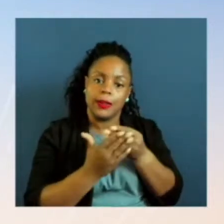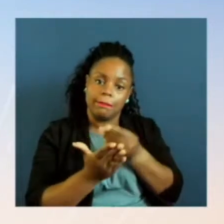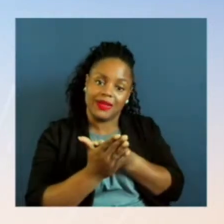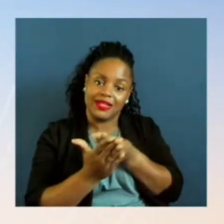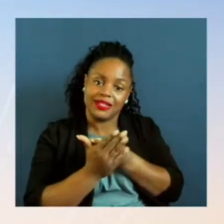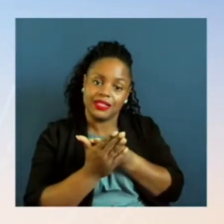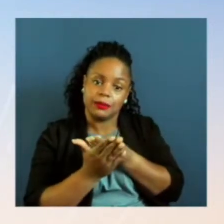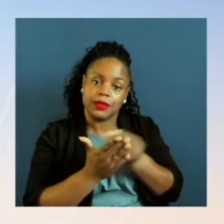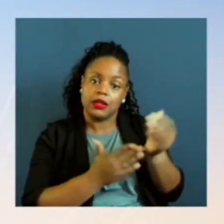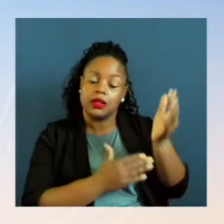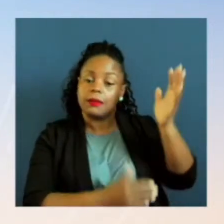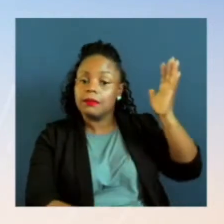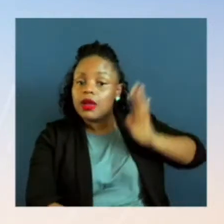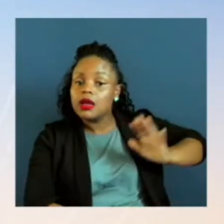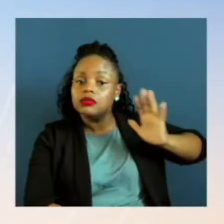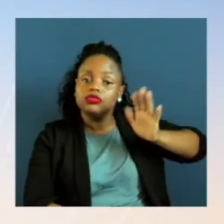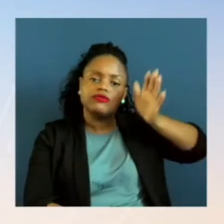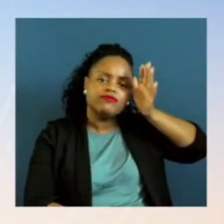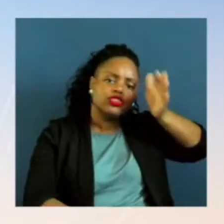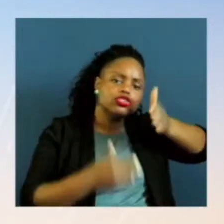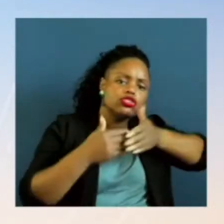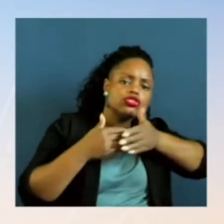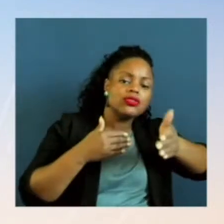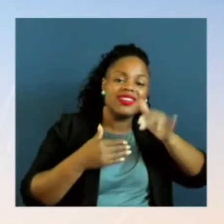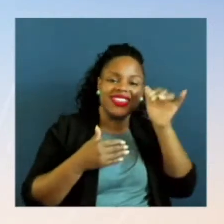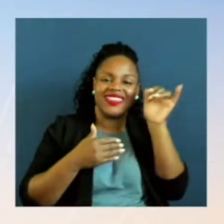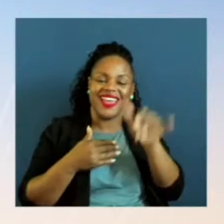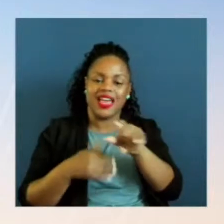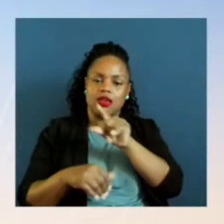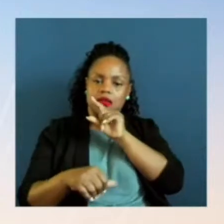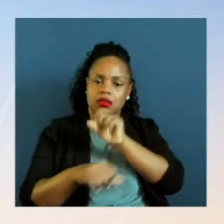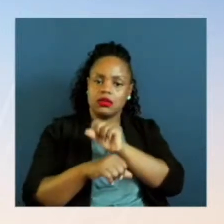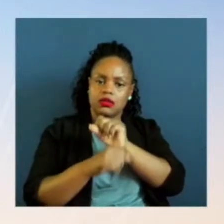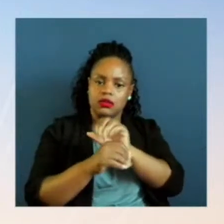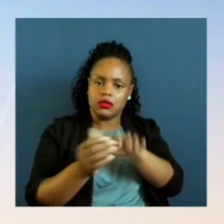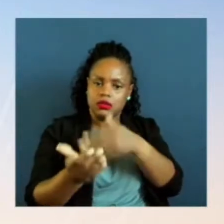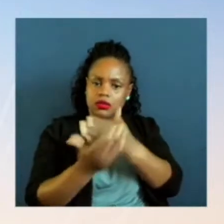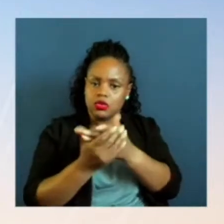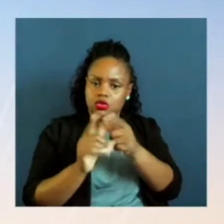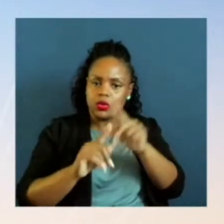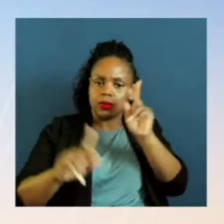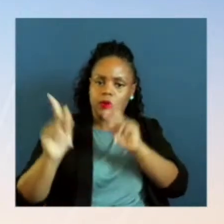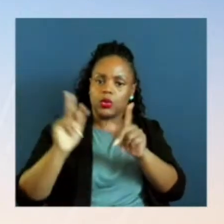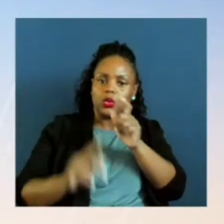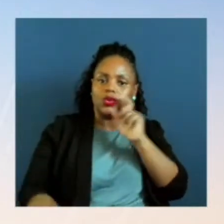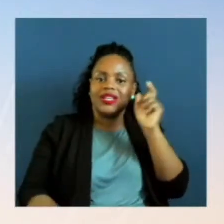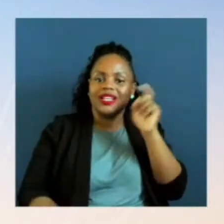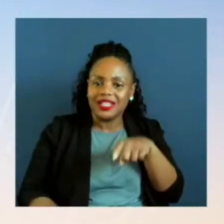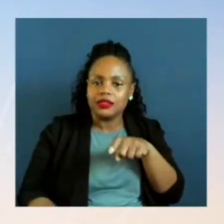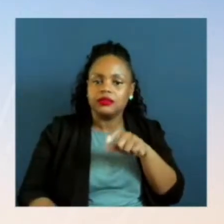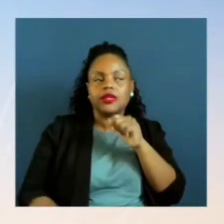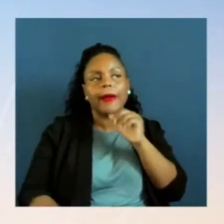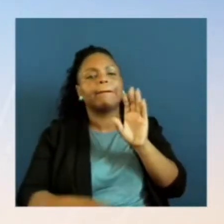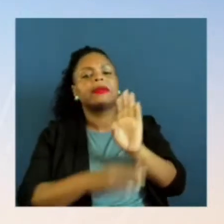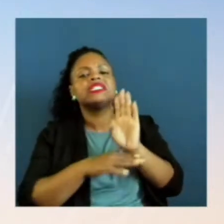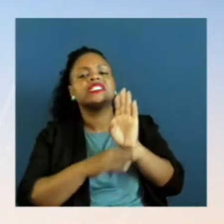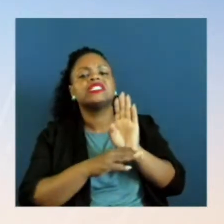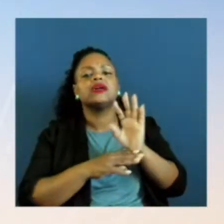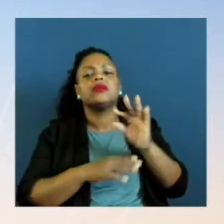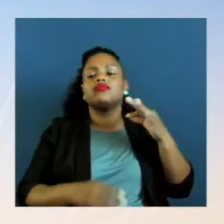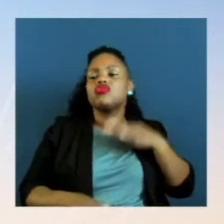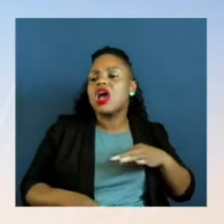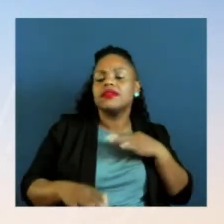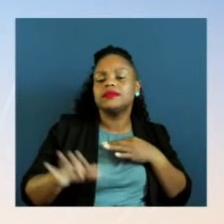getting to the people that need it, and not to corporations that have profited off of people's misery for so long? Absolutely. One, I